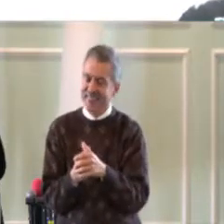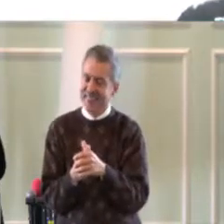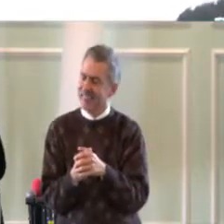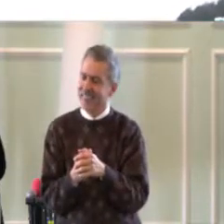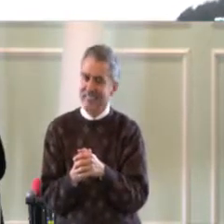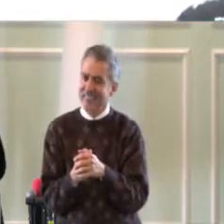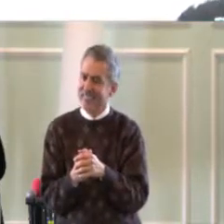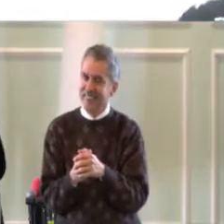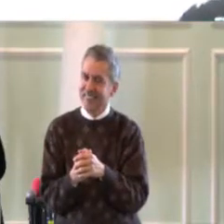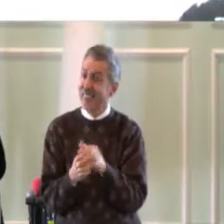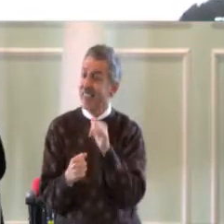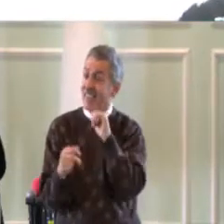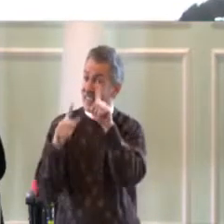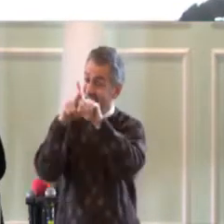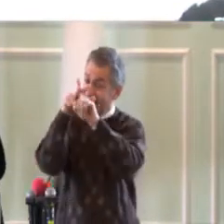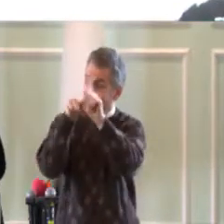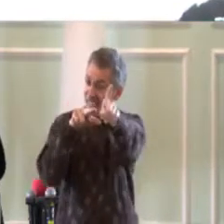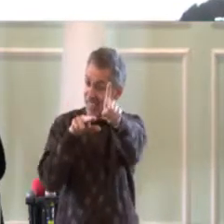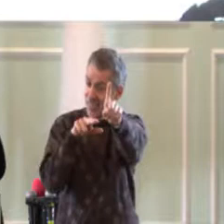Nothing escapes